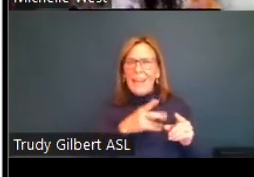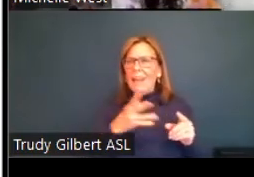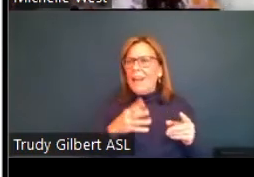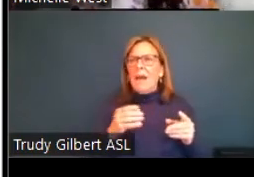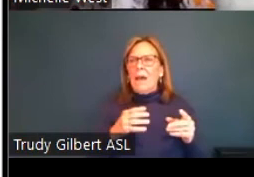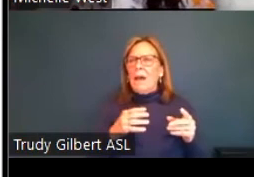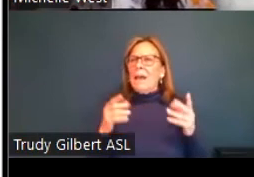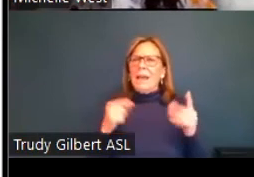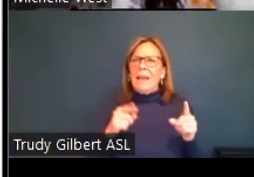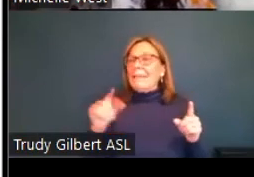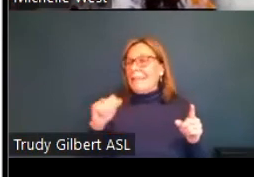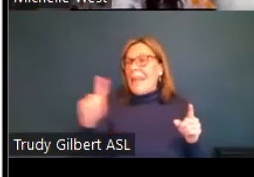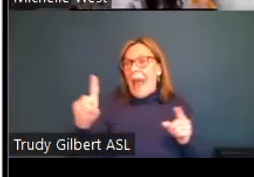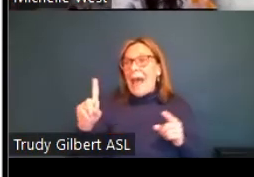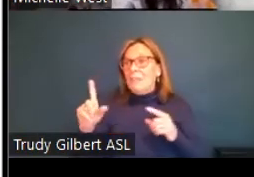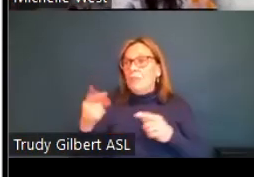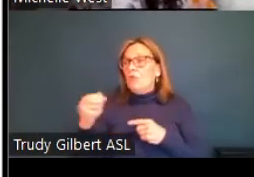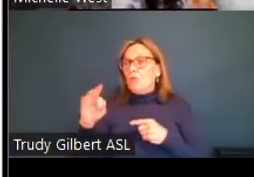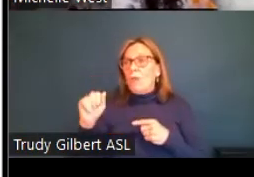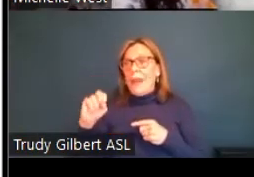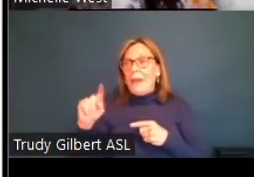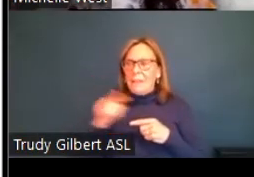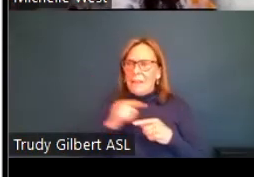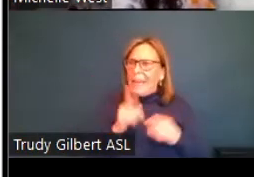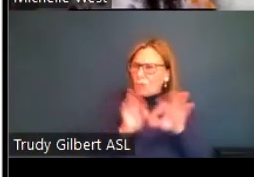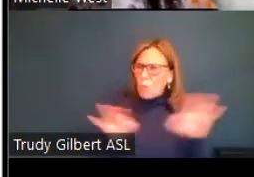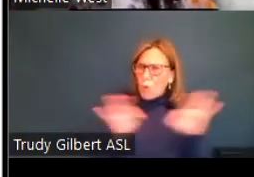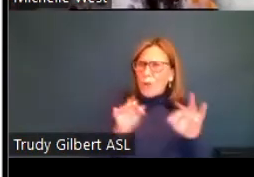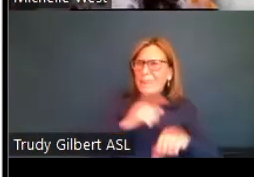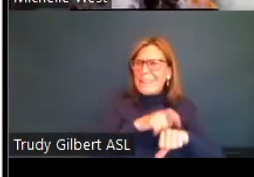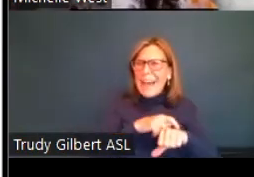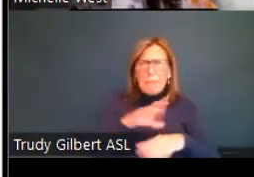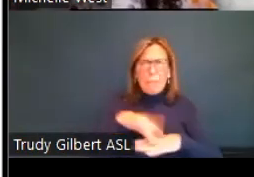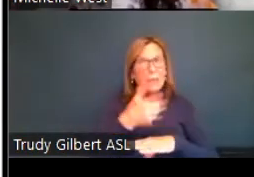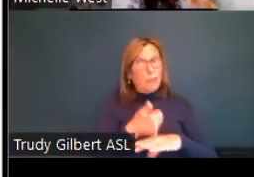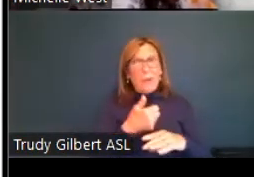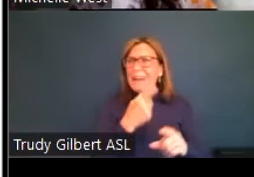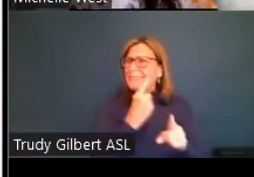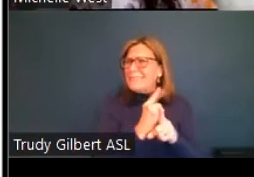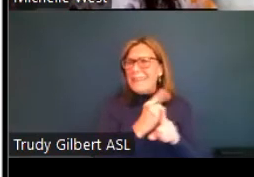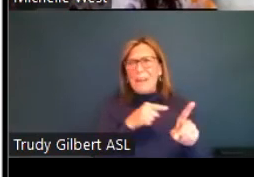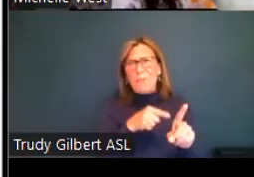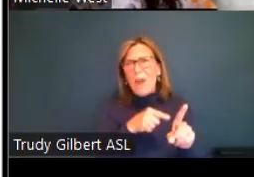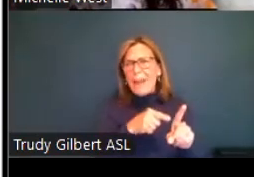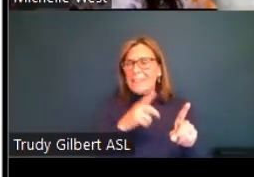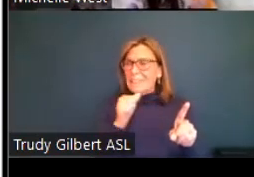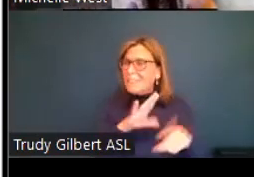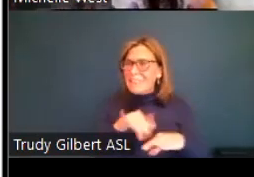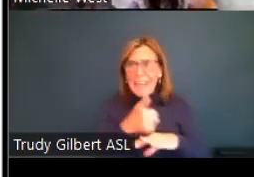your time to do it. But again, set it up right, because if it's not set up right, what happens